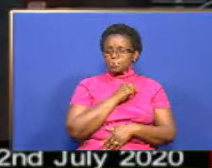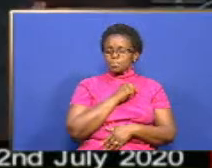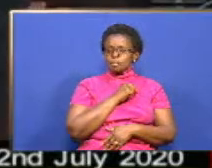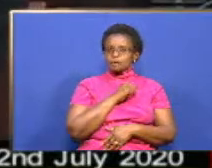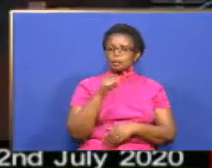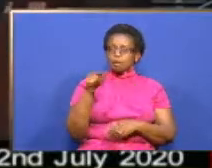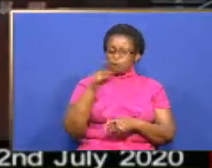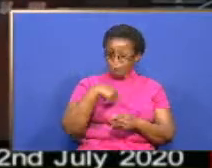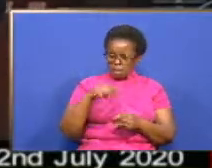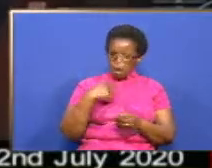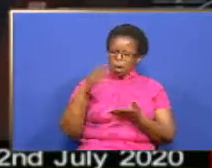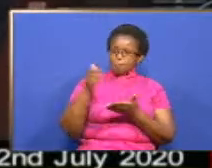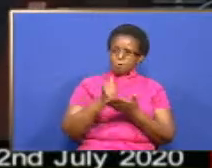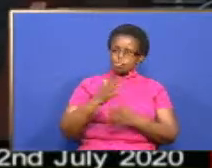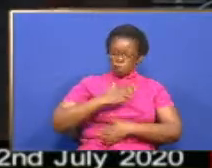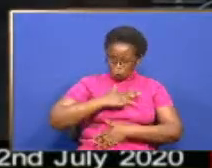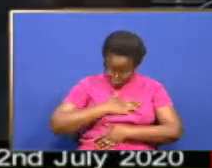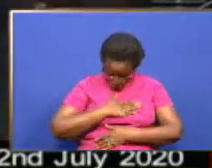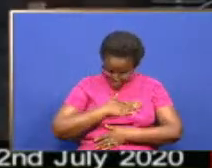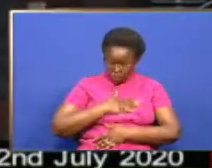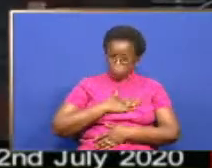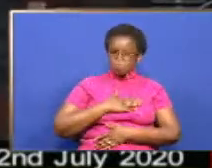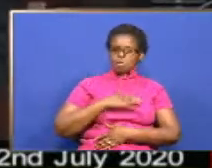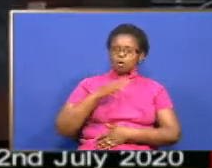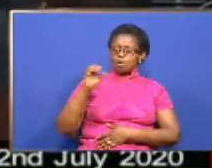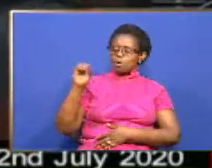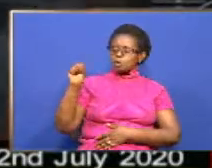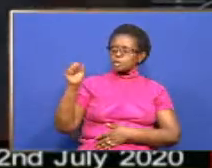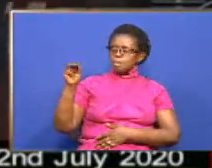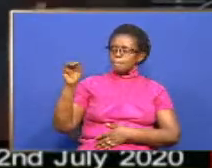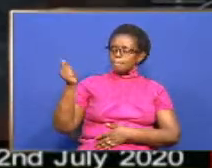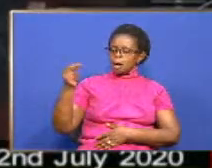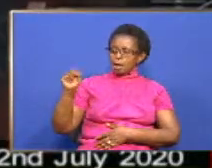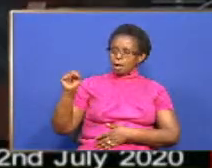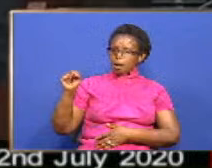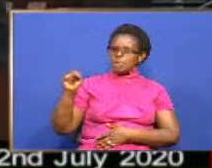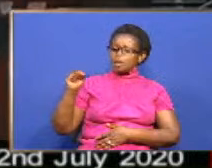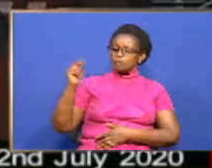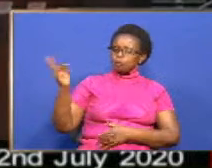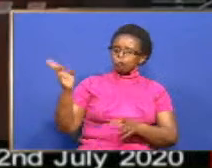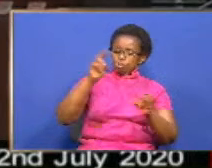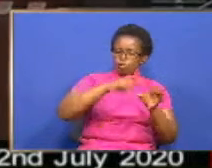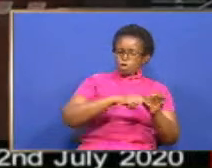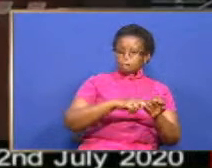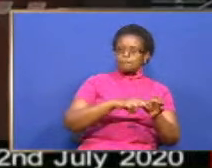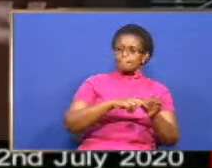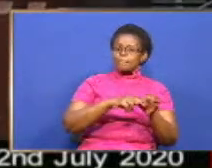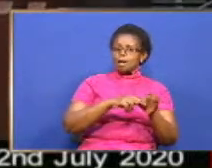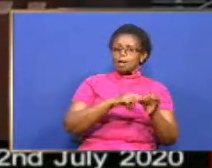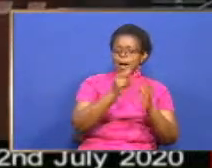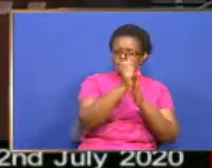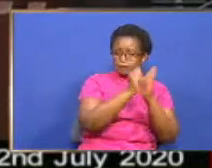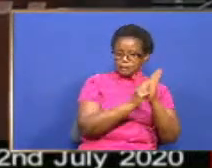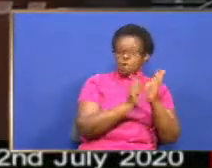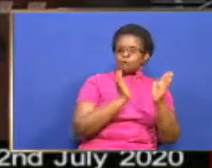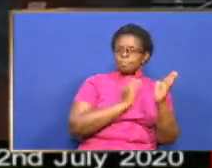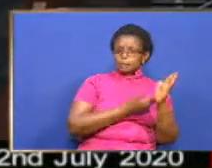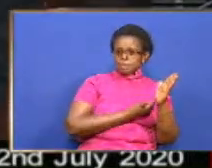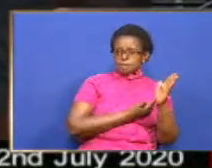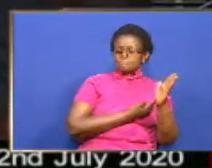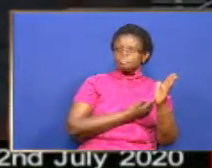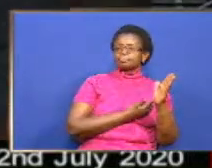appoint the Honorable Mohammed Osman to come into the Business Committee and at least fill that